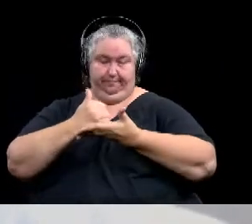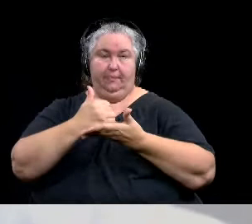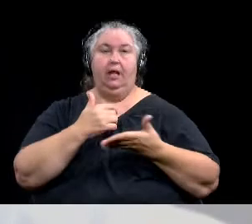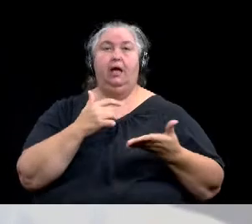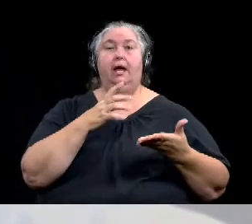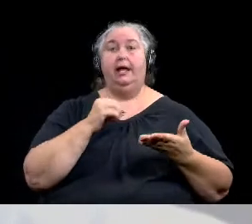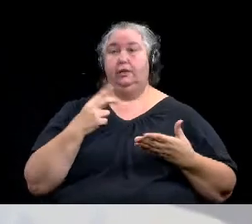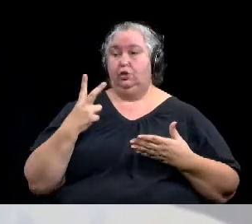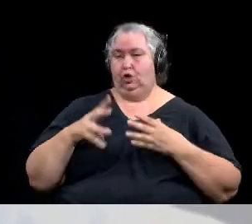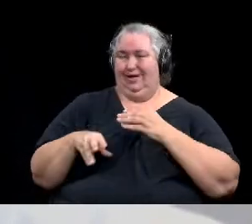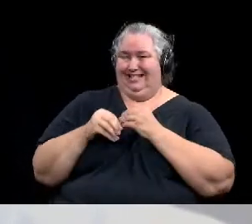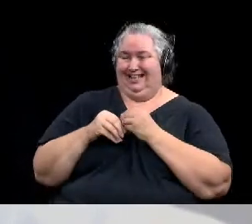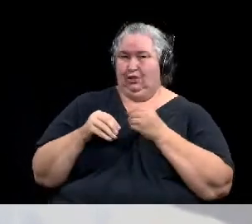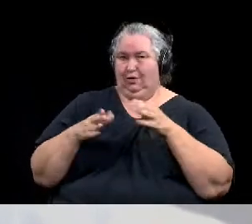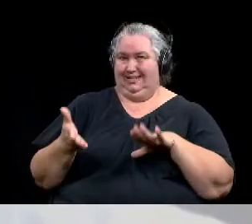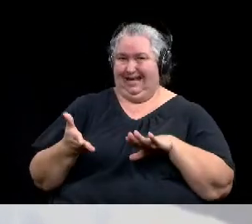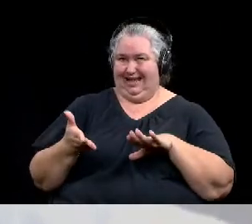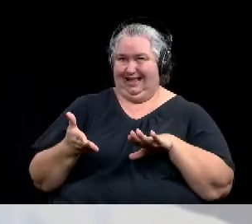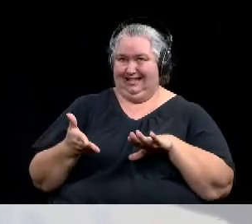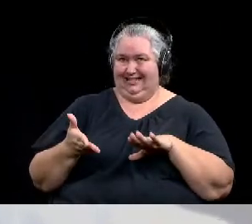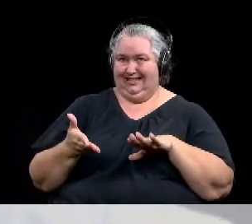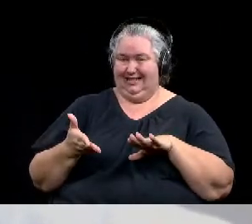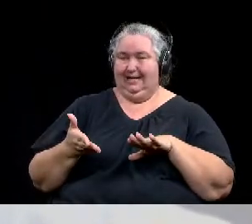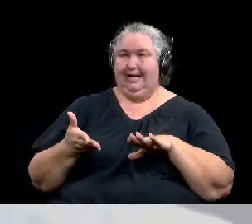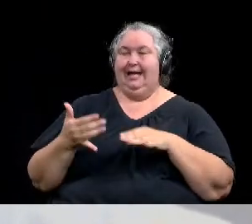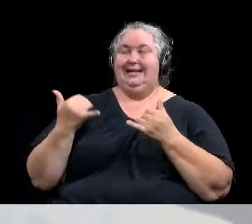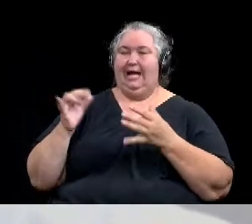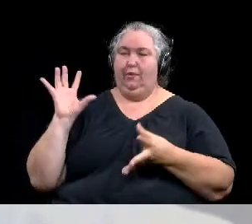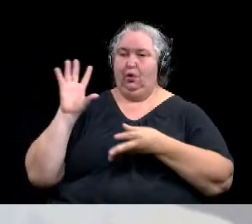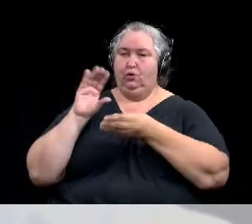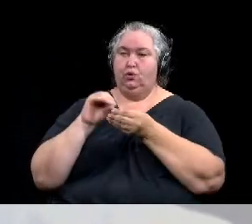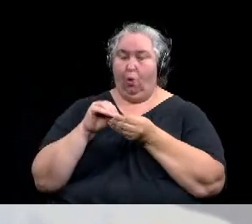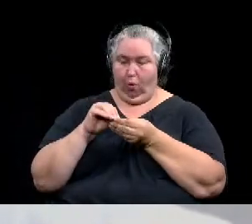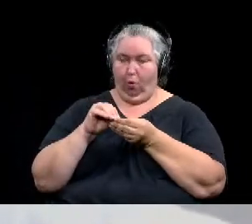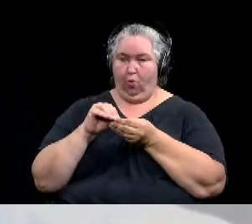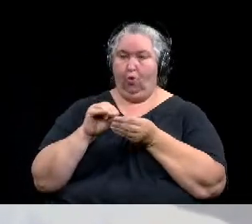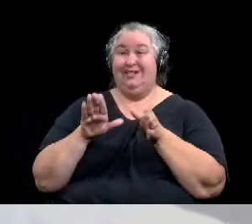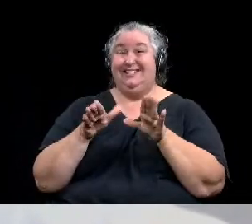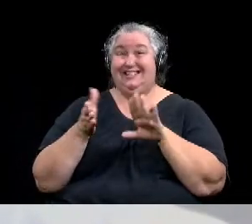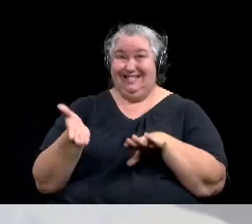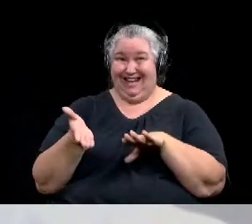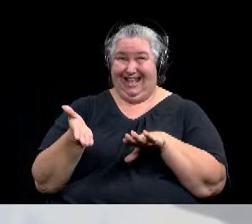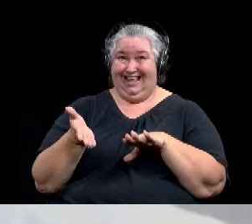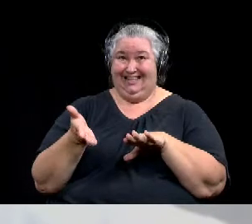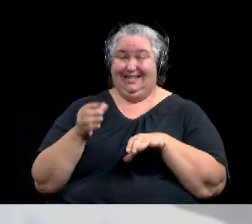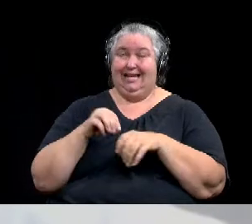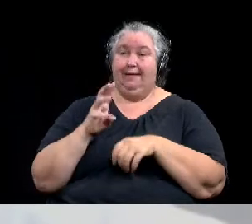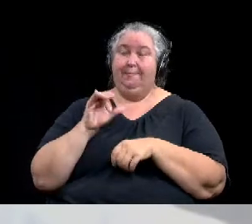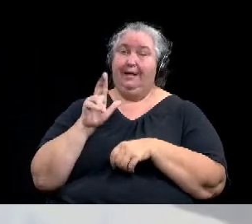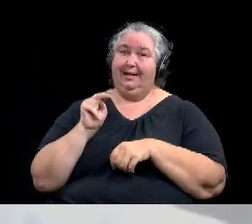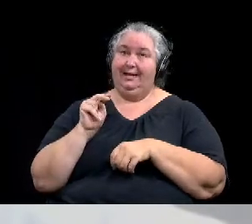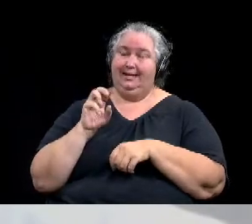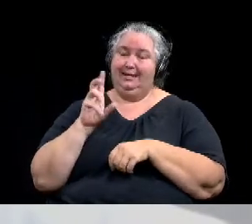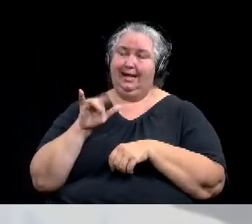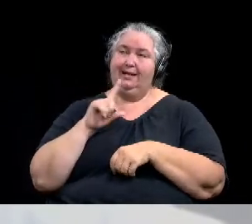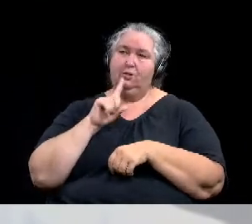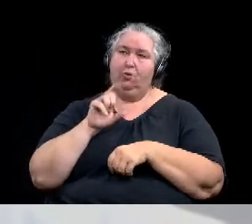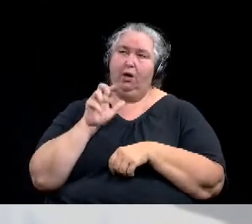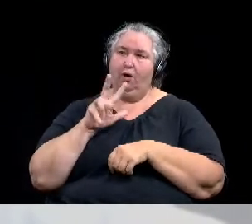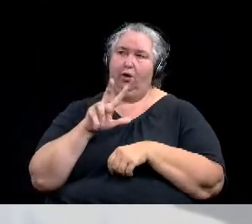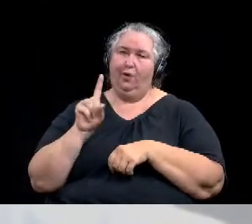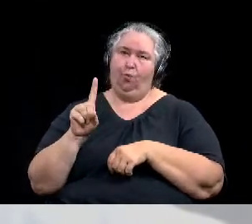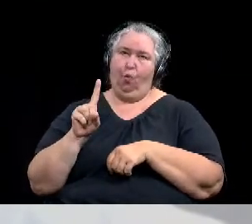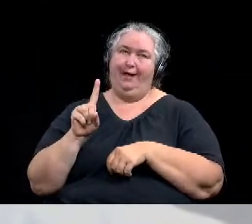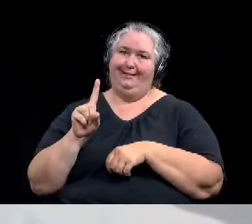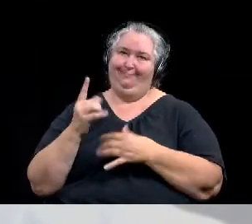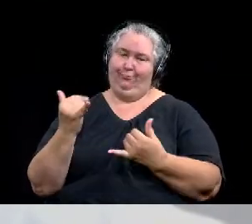our community due to COVID-19, bringing the sum of total deaths to 131 to